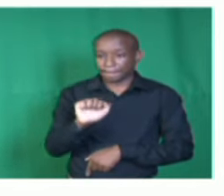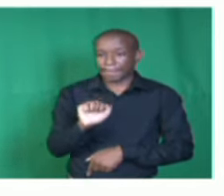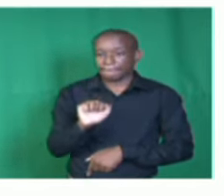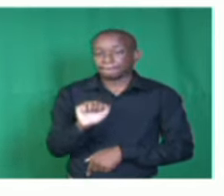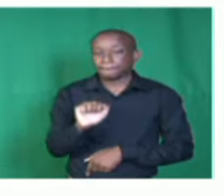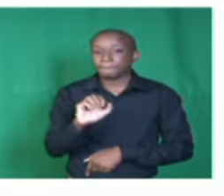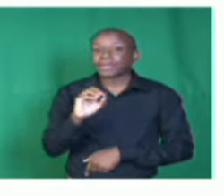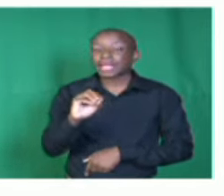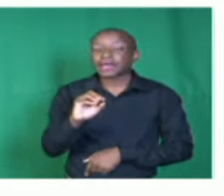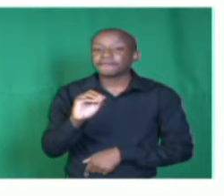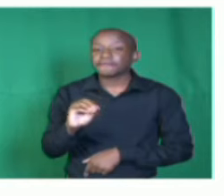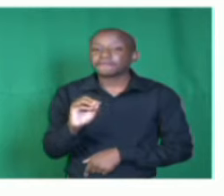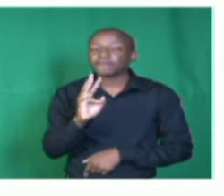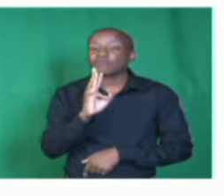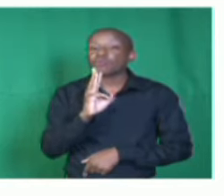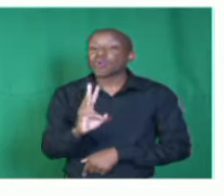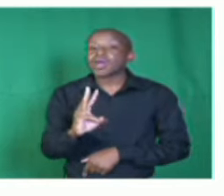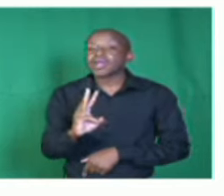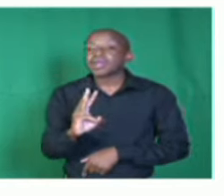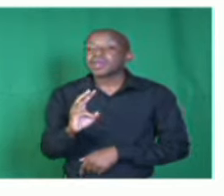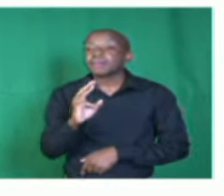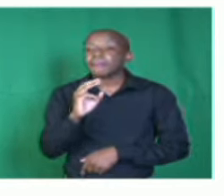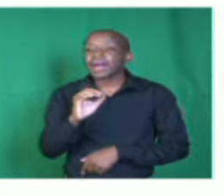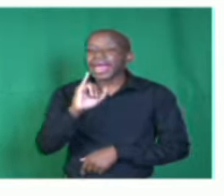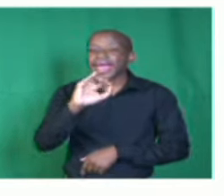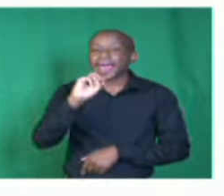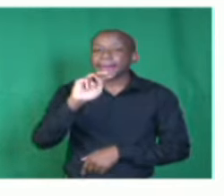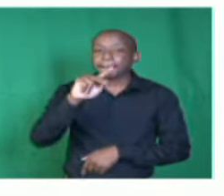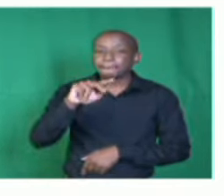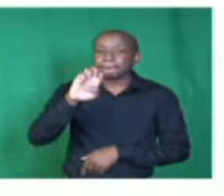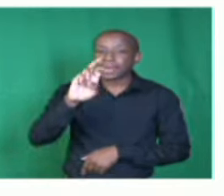I also like the definition of imperialism.